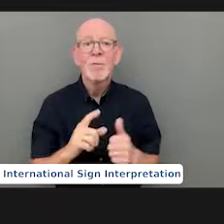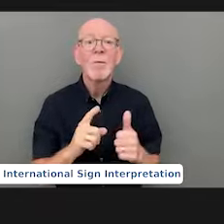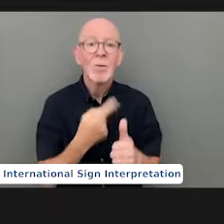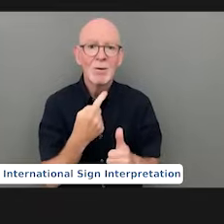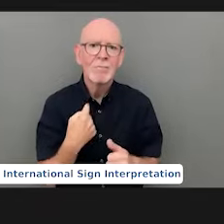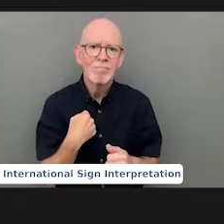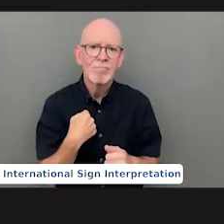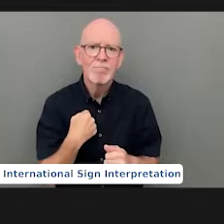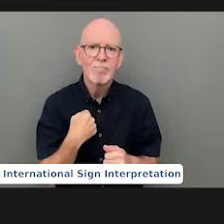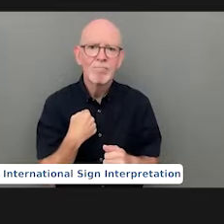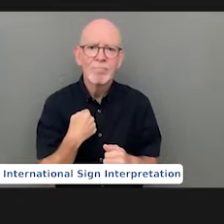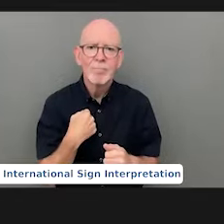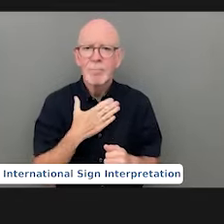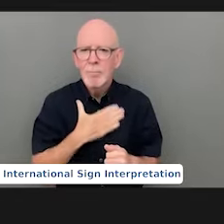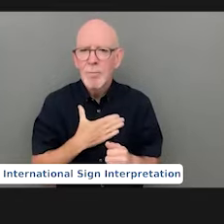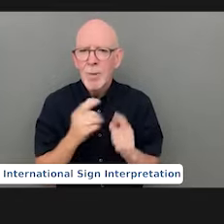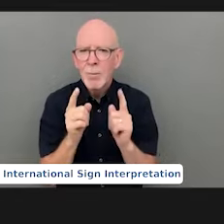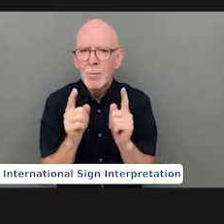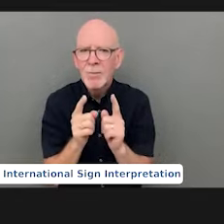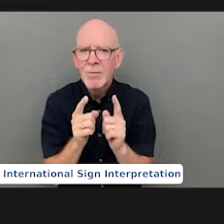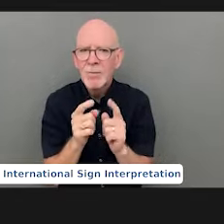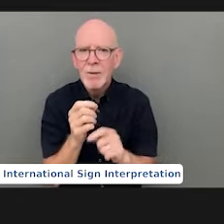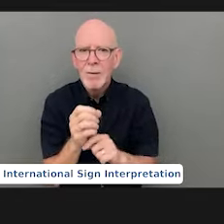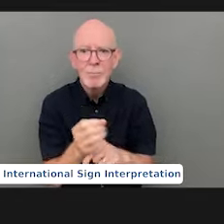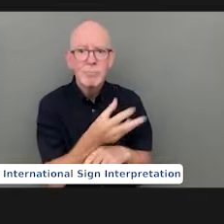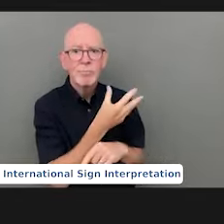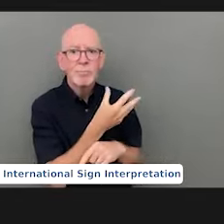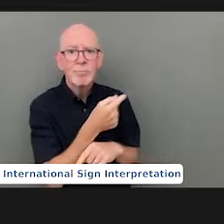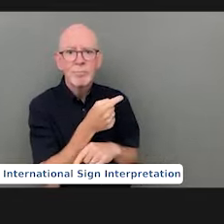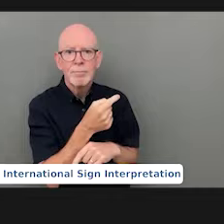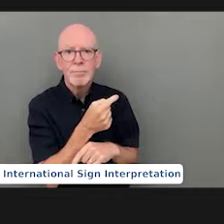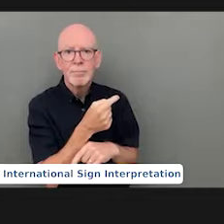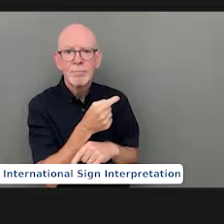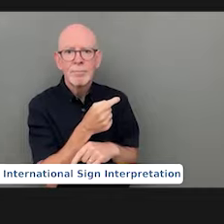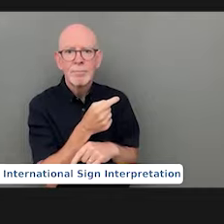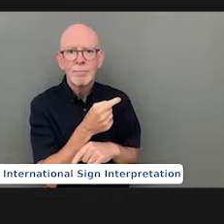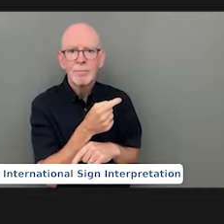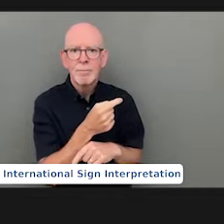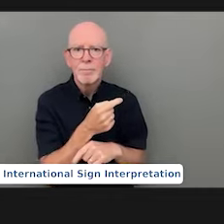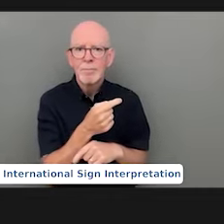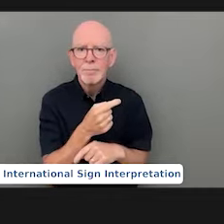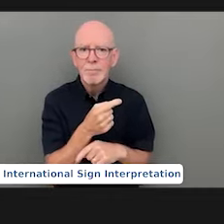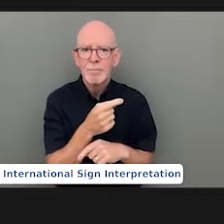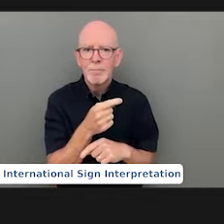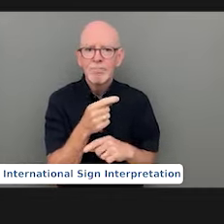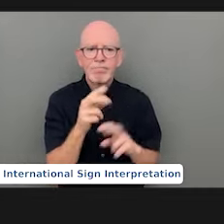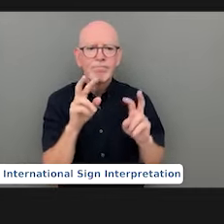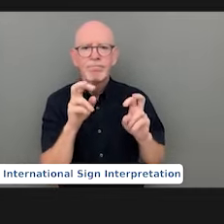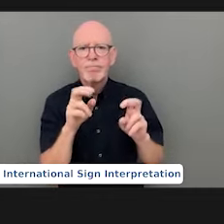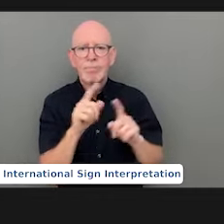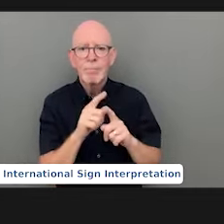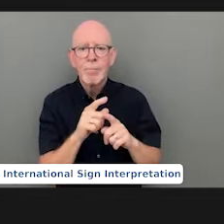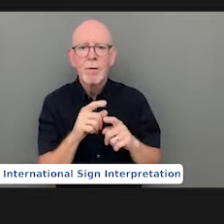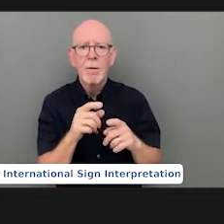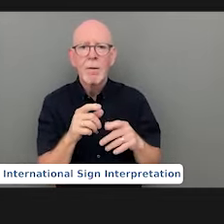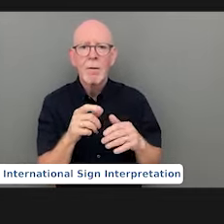and benefits and welfare of persons with disabilities in Thailand. Okay,